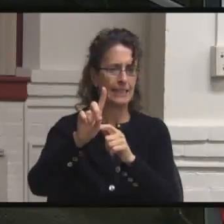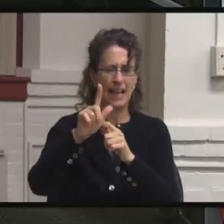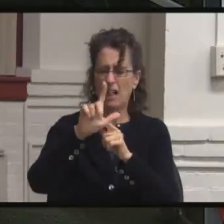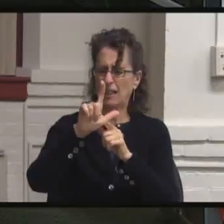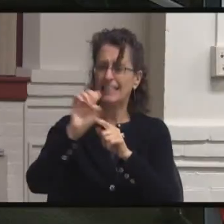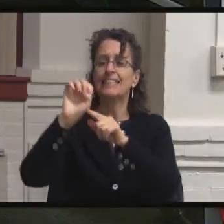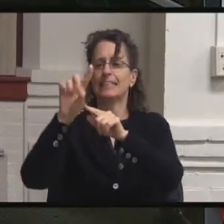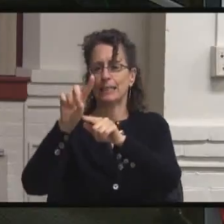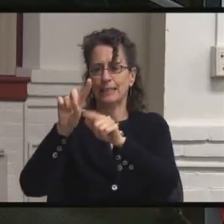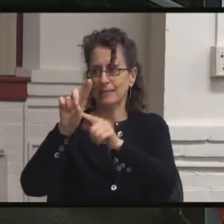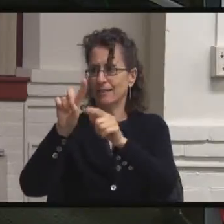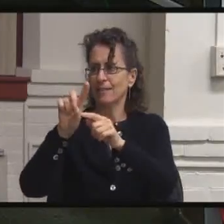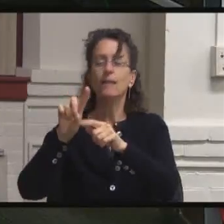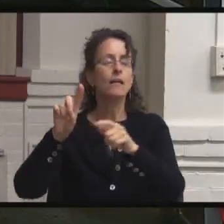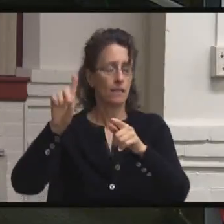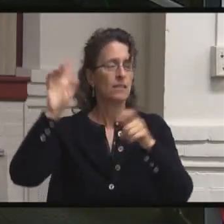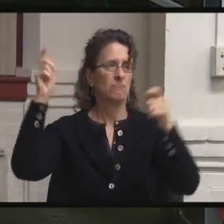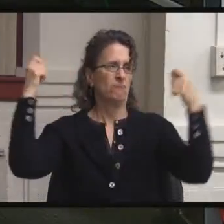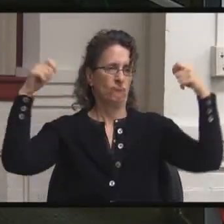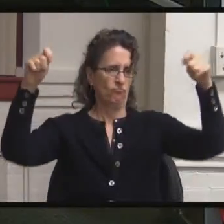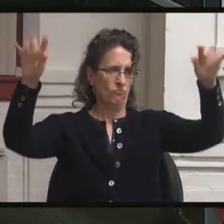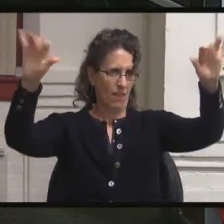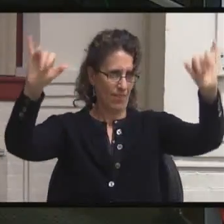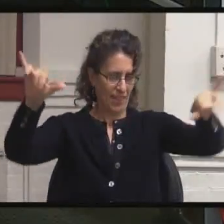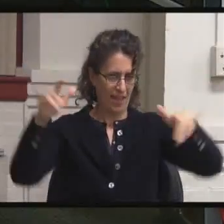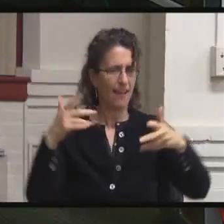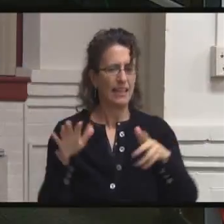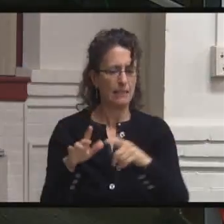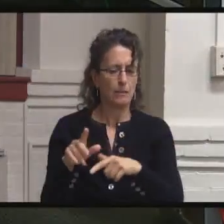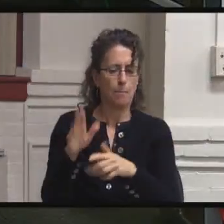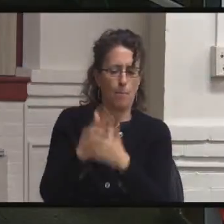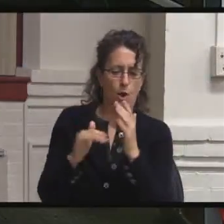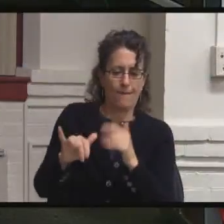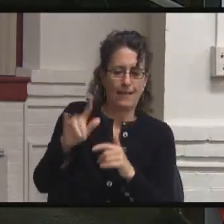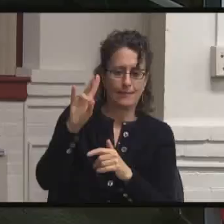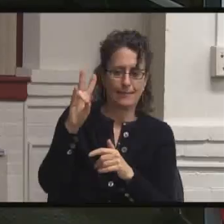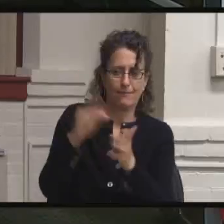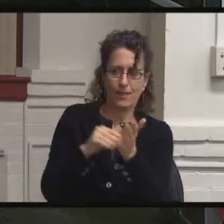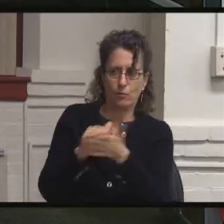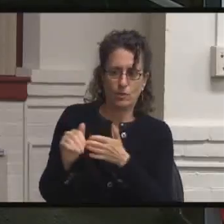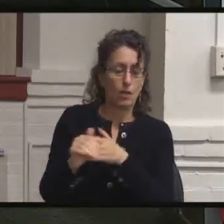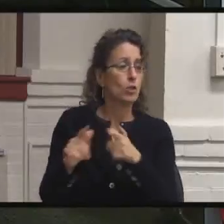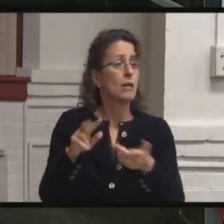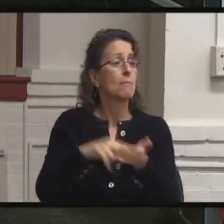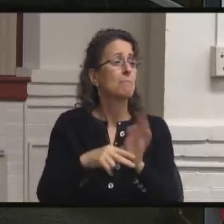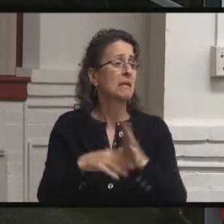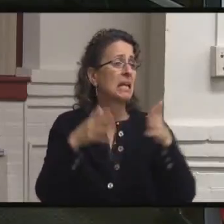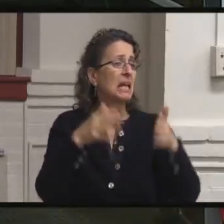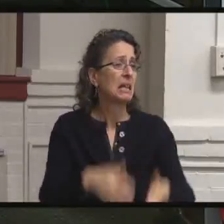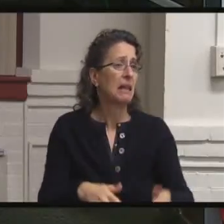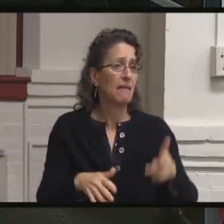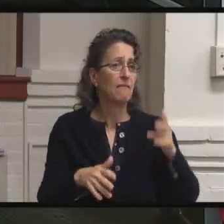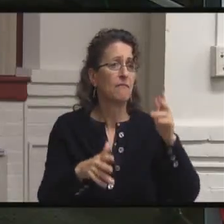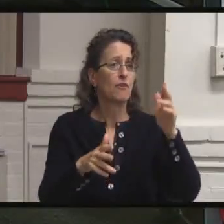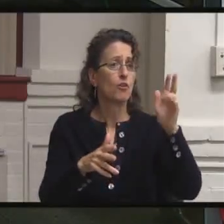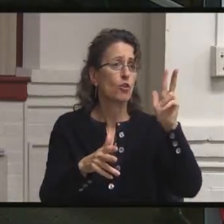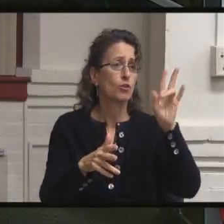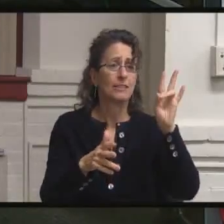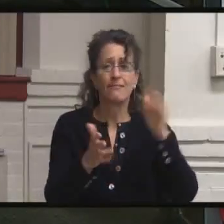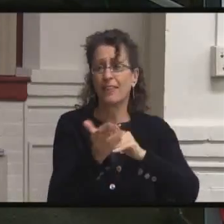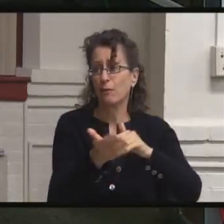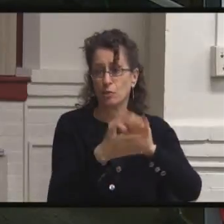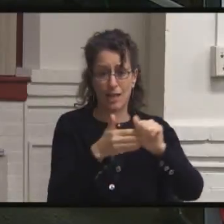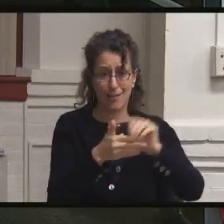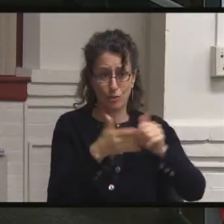time has about $37,000 available for use. This project, at its maximum,